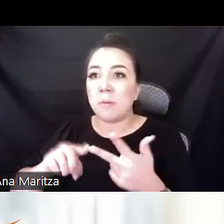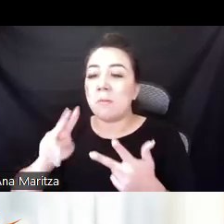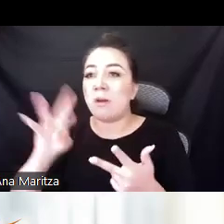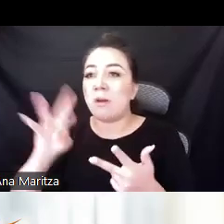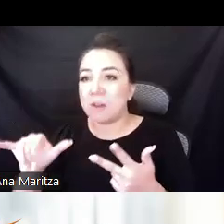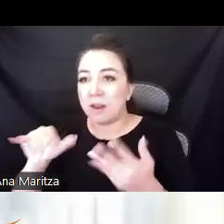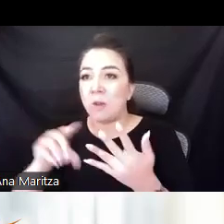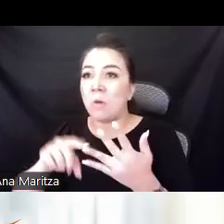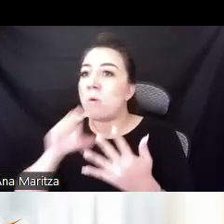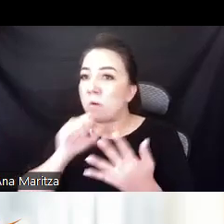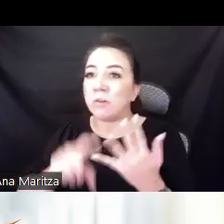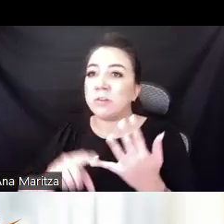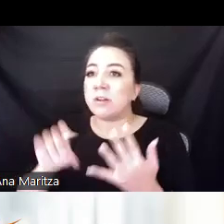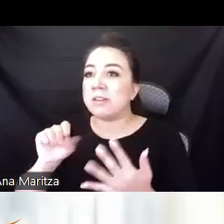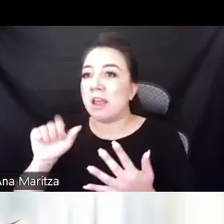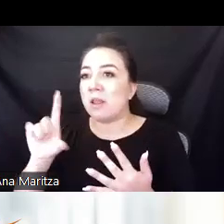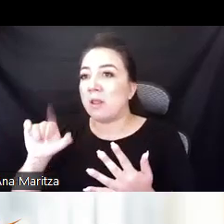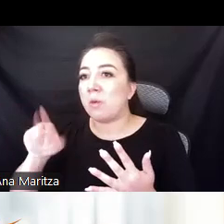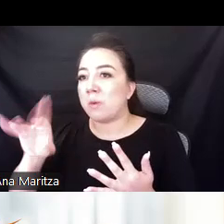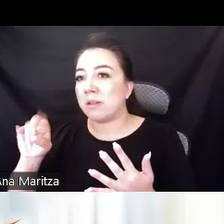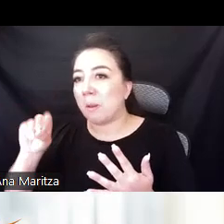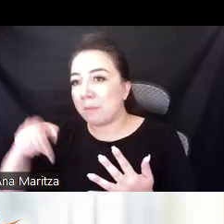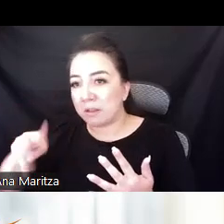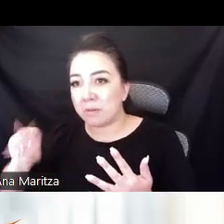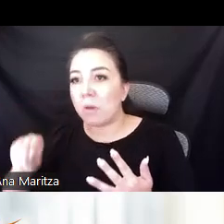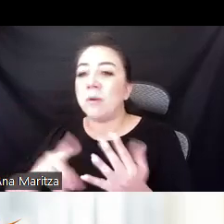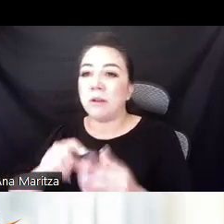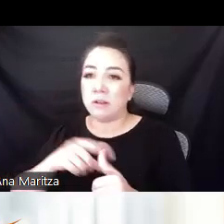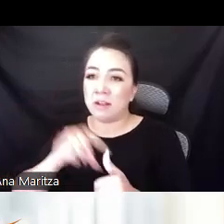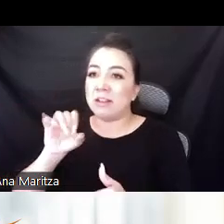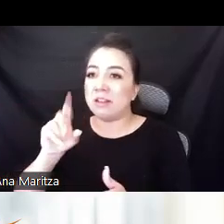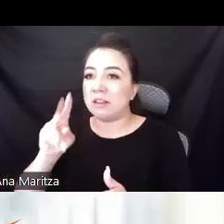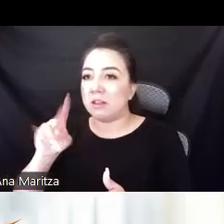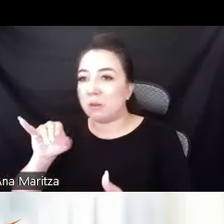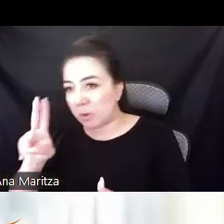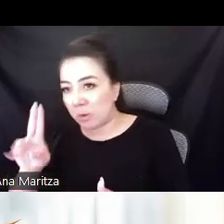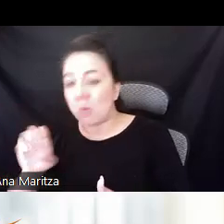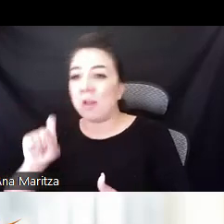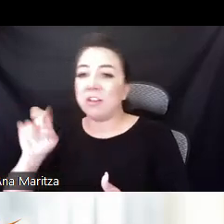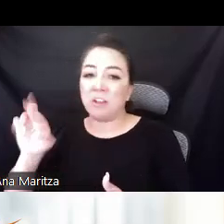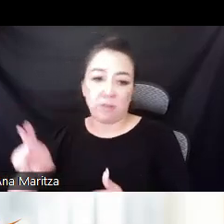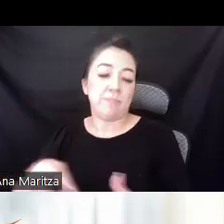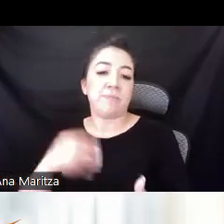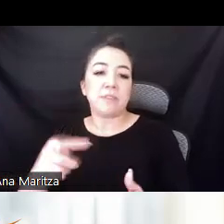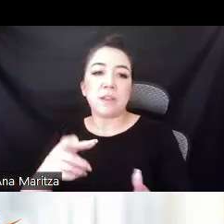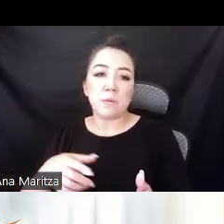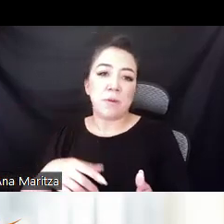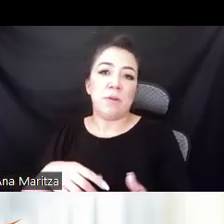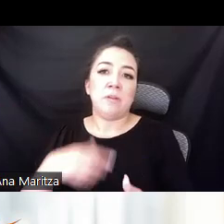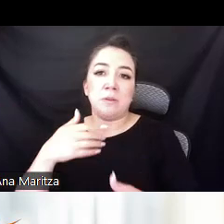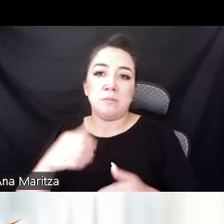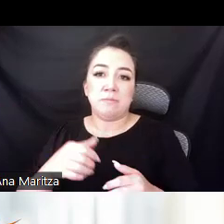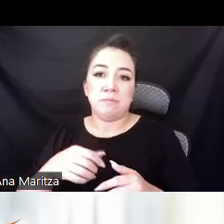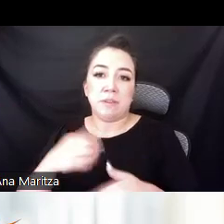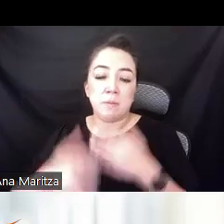Orange, San Luis Obispo, Siskiyou, and Sutter counties. And they were awarded through a competitive process to expand the